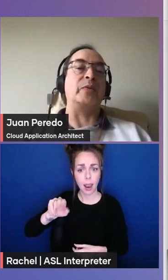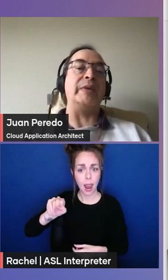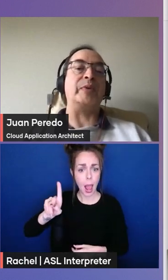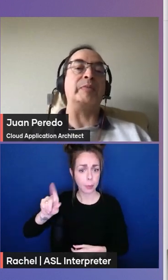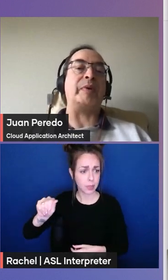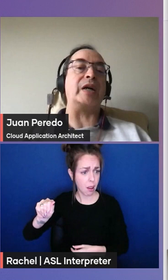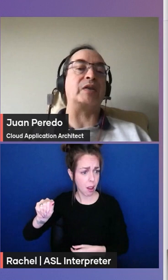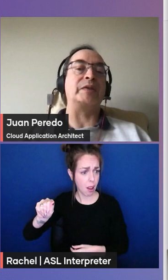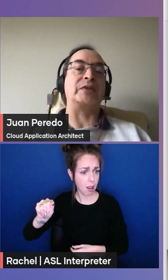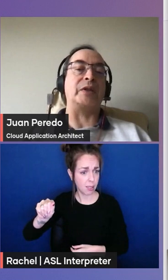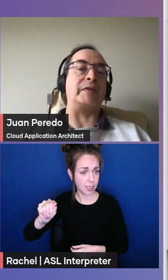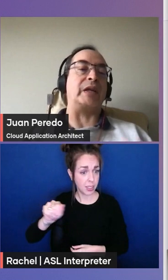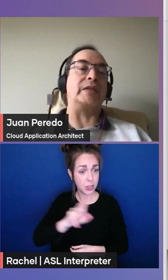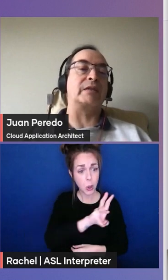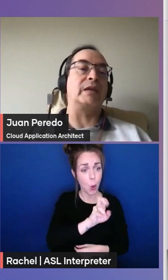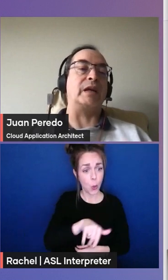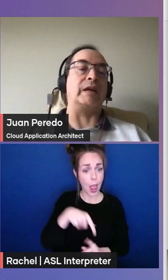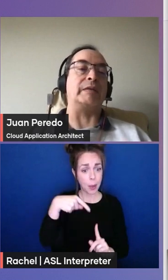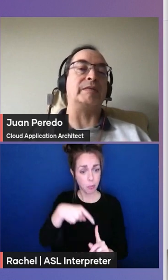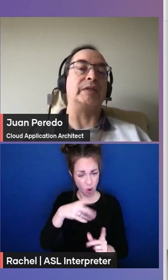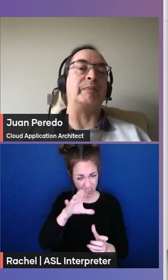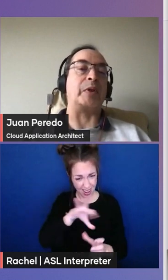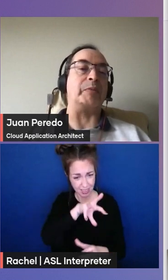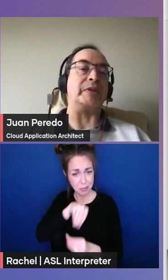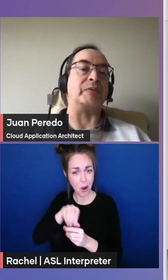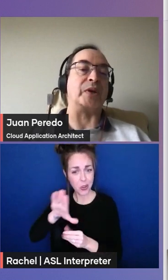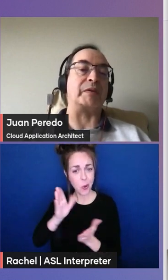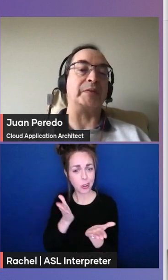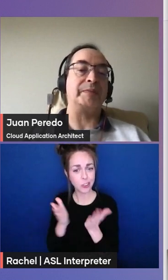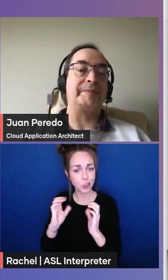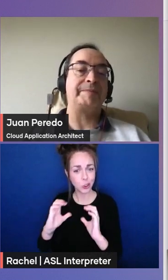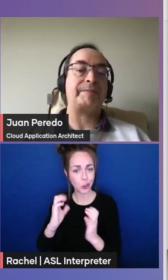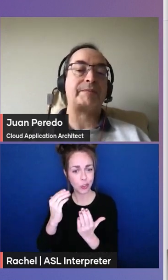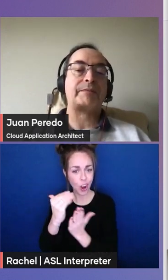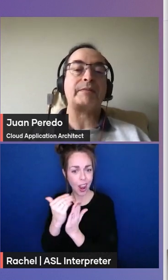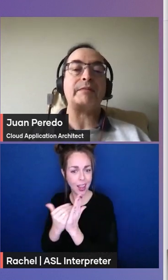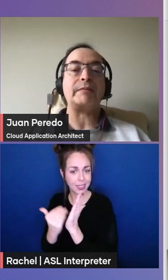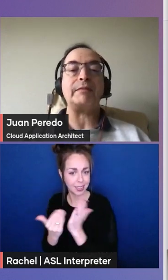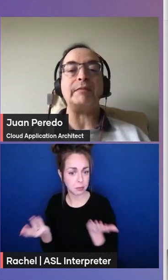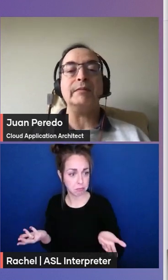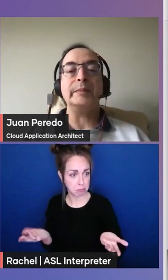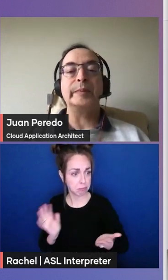make waypoint part of your serverless deployment workflow.